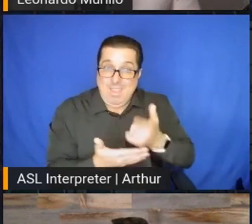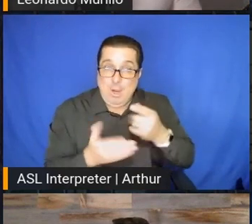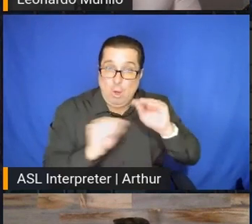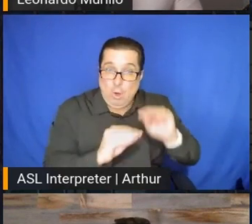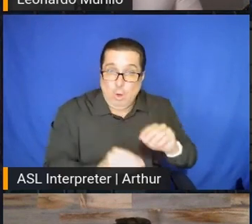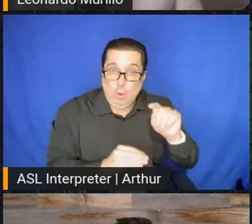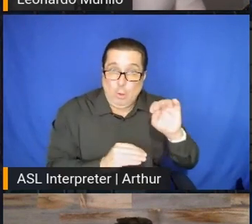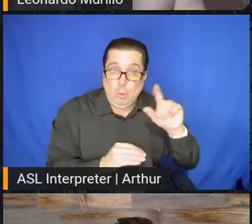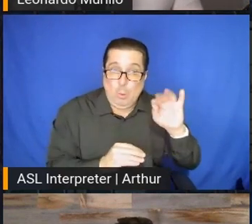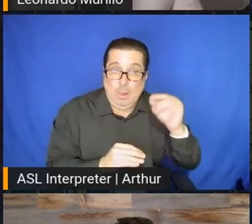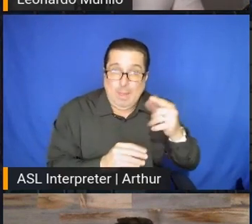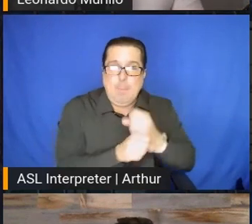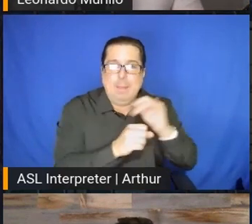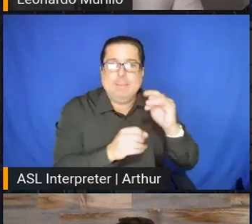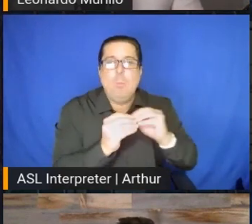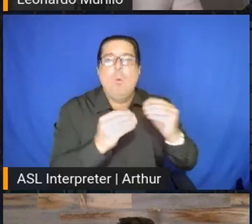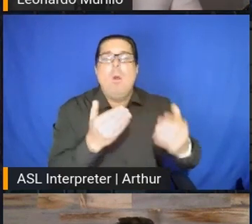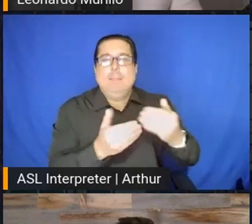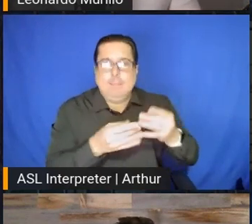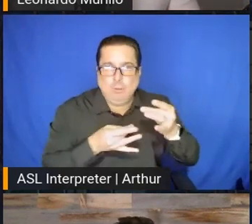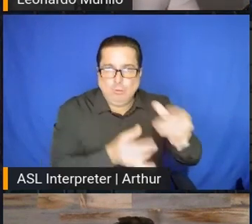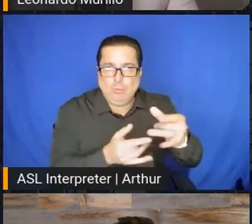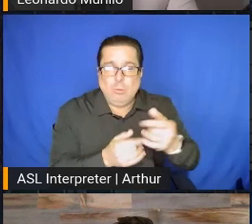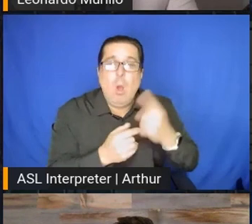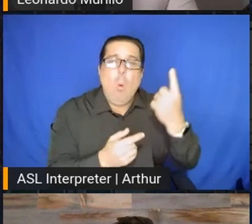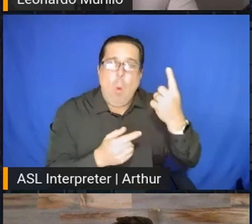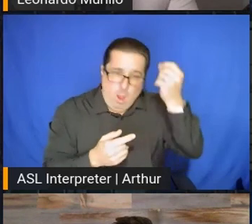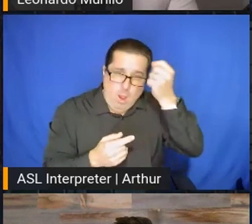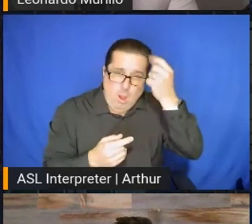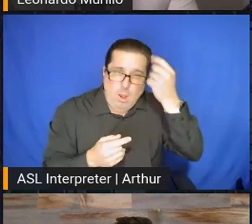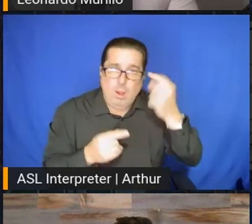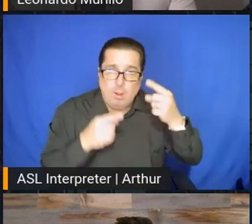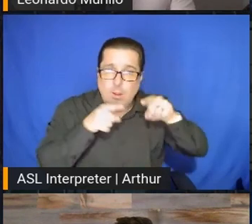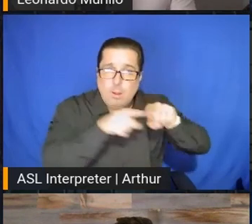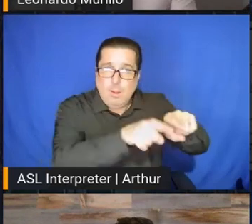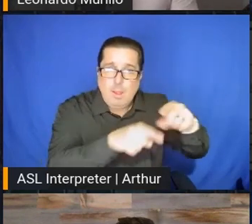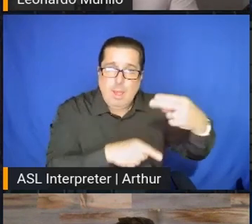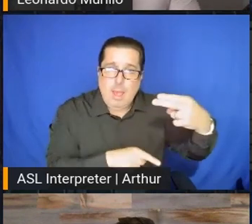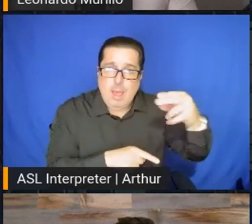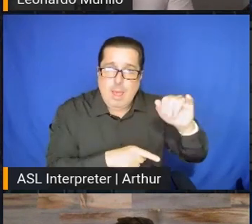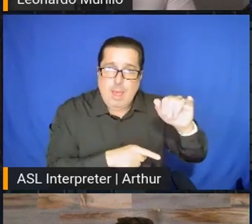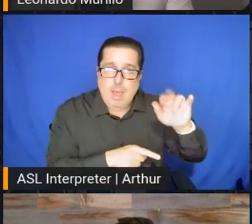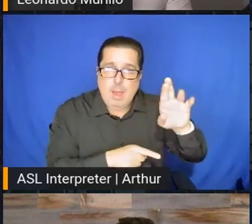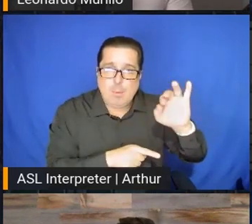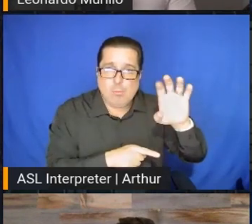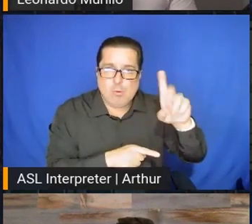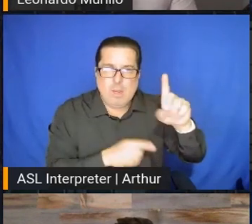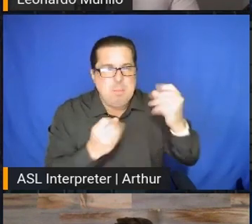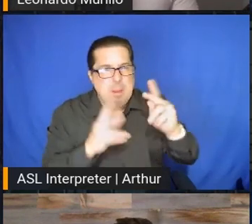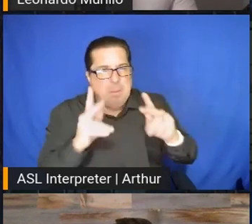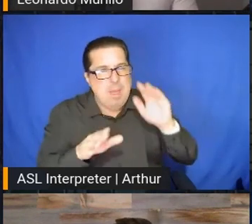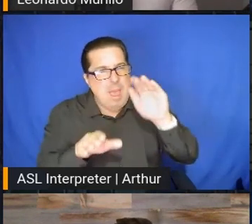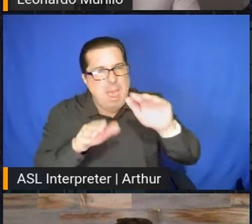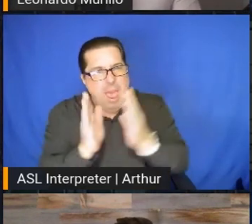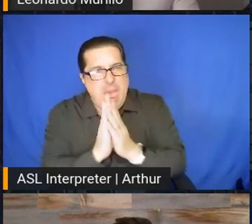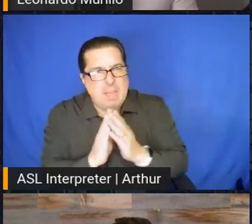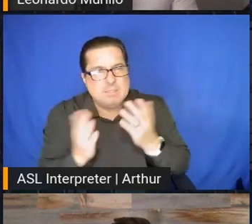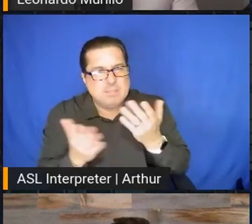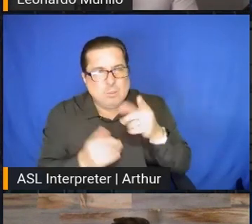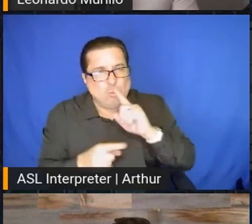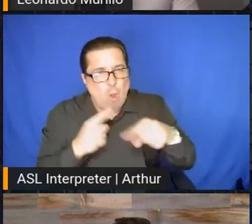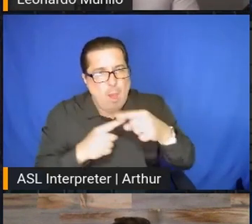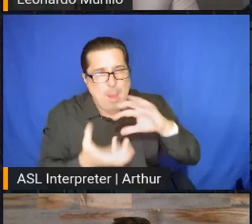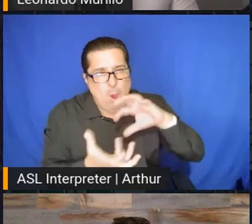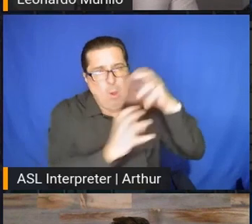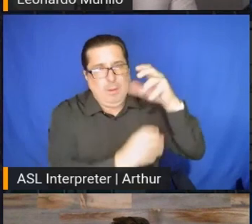Now, there's one thing about hybrid that a lot of quick people ask me, like we're talking about disaster